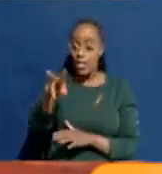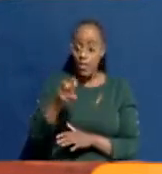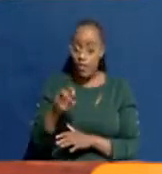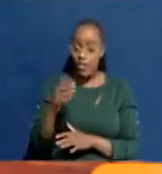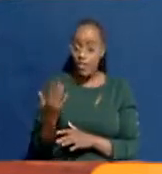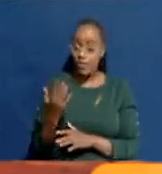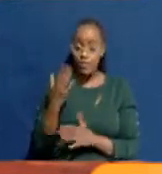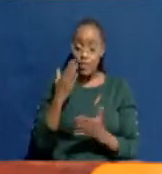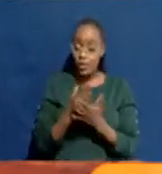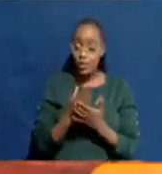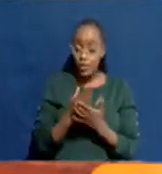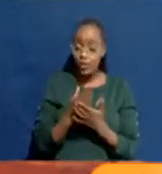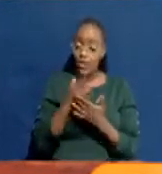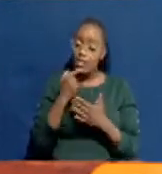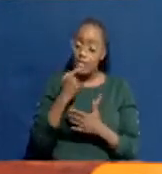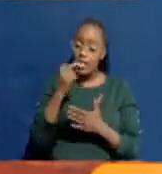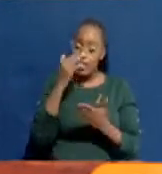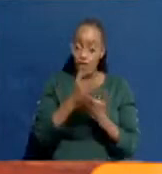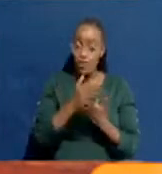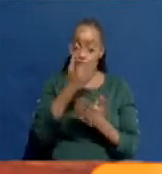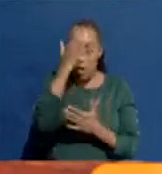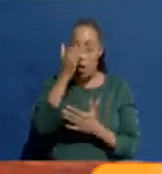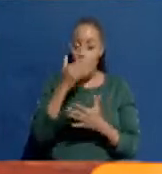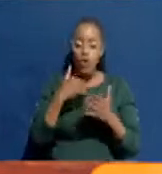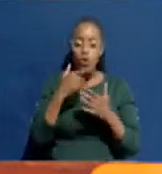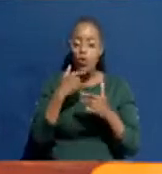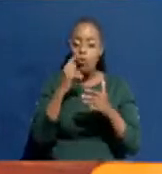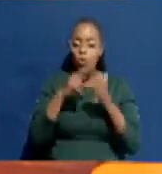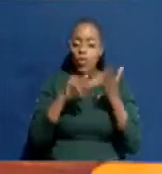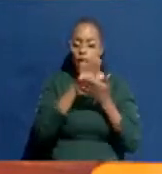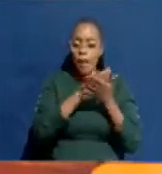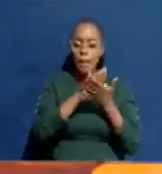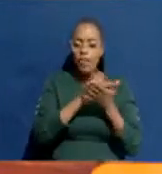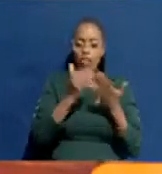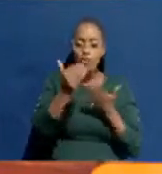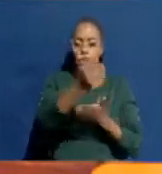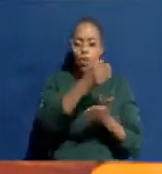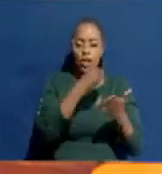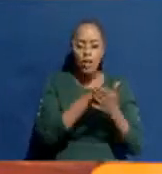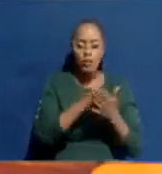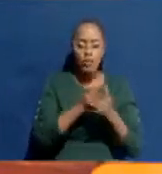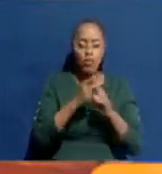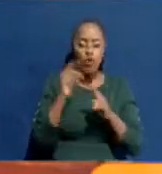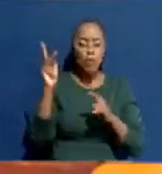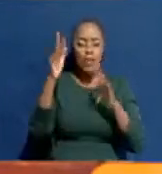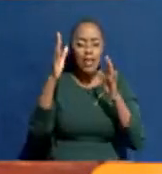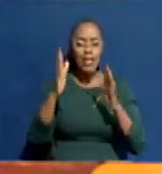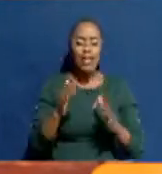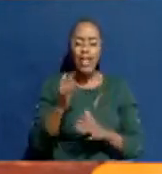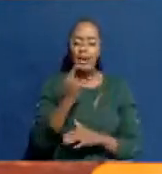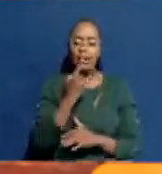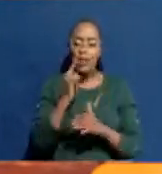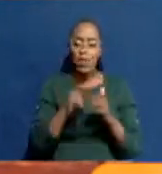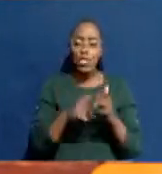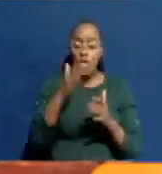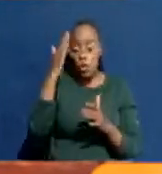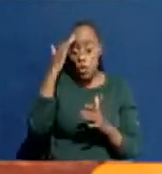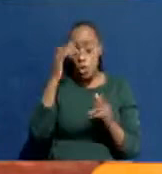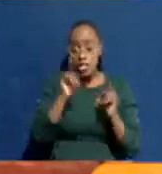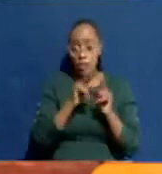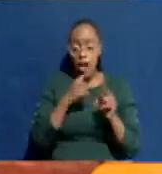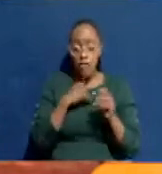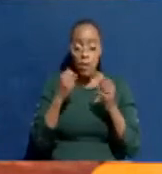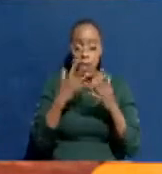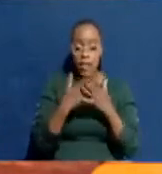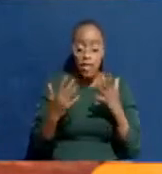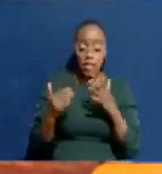without violence. So honest, because on what grounds do you collect money from Kenyans? Now he's saying, oh, you know, it's because there are so many